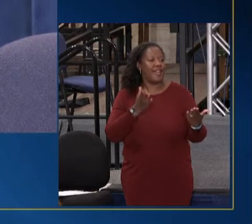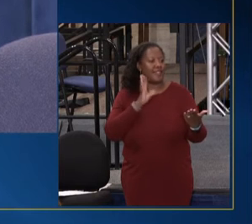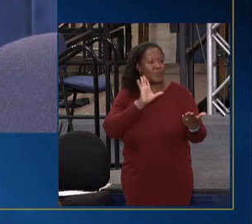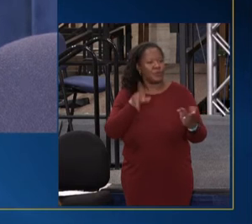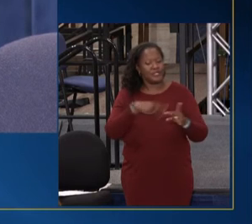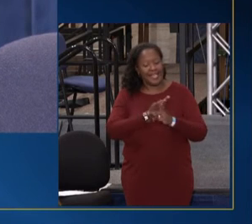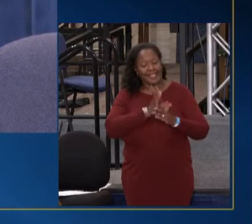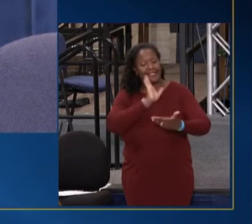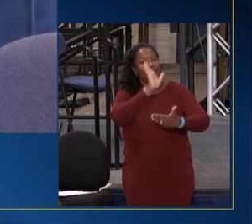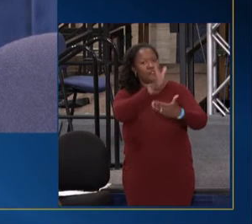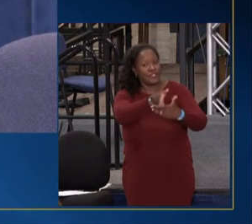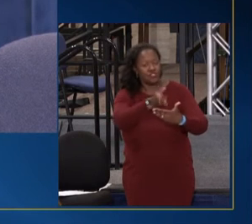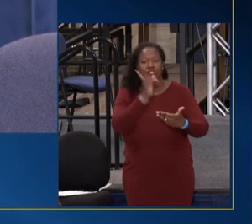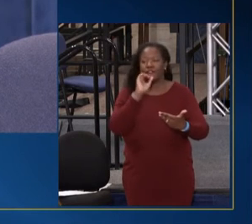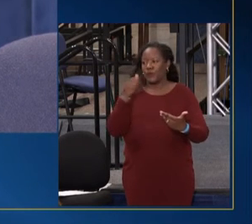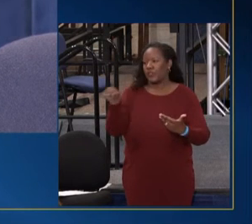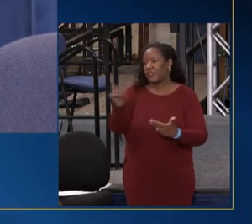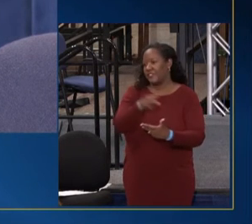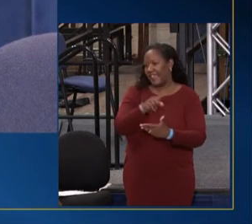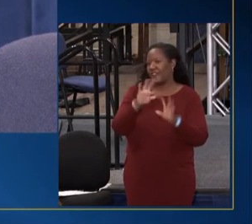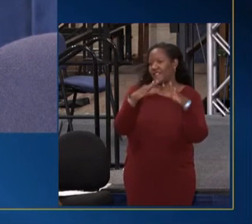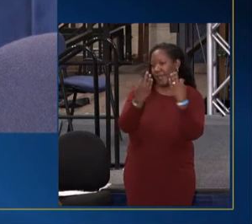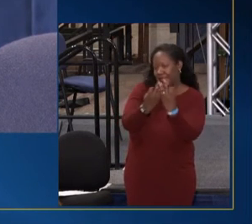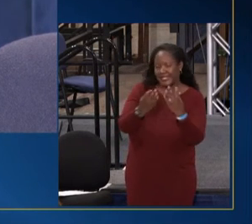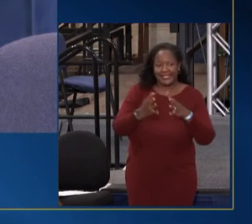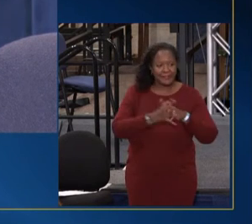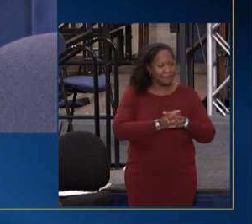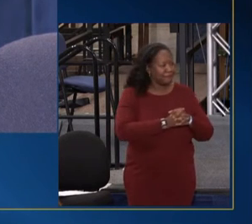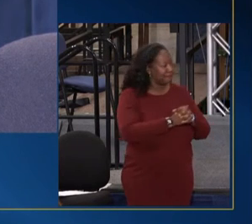with LGBTQI plus youth and their families.